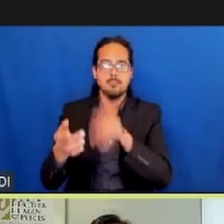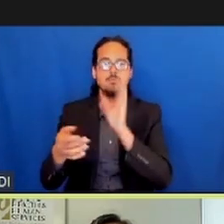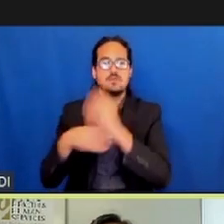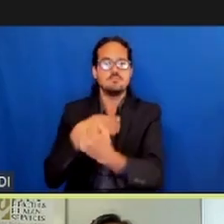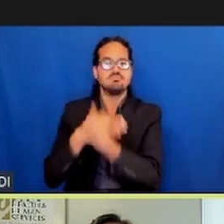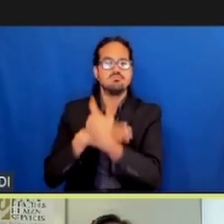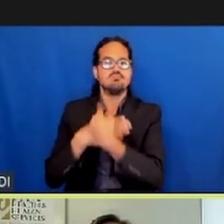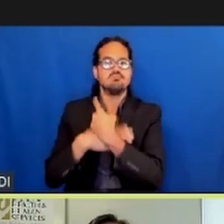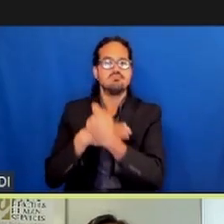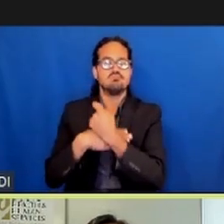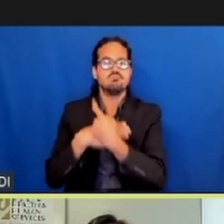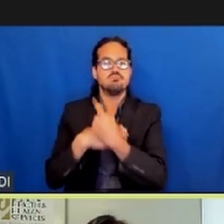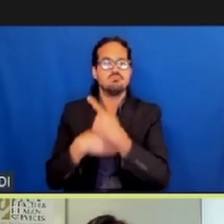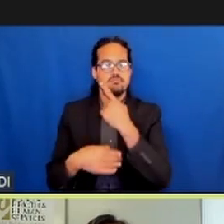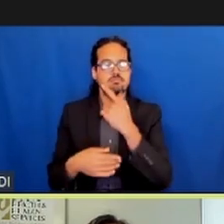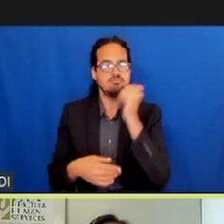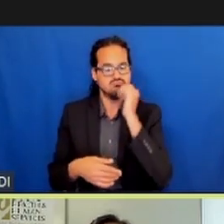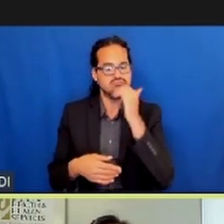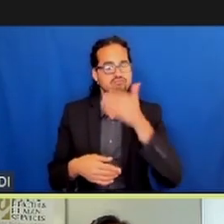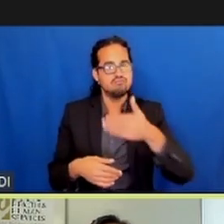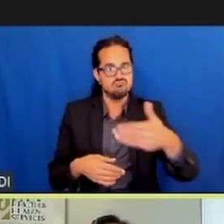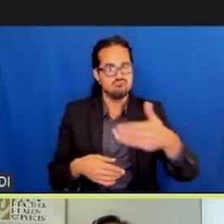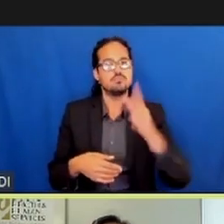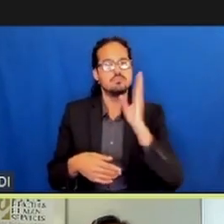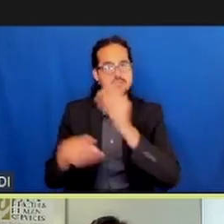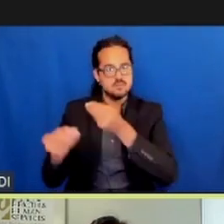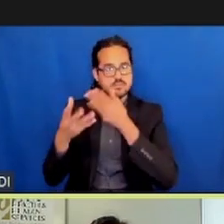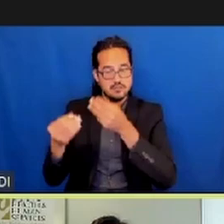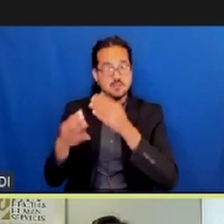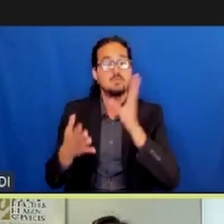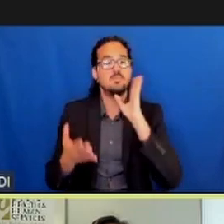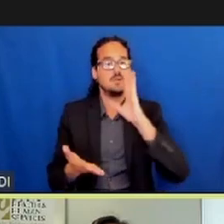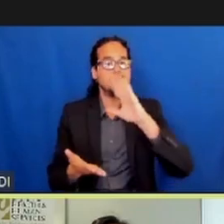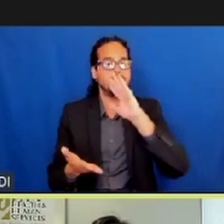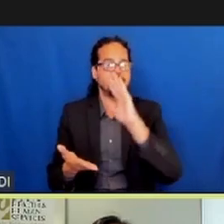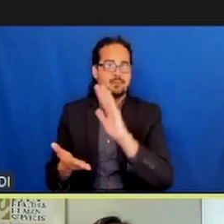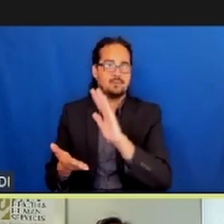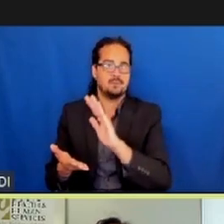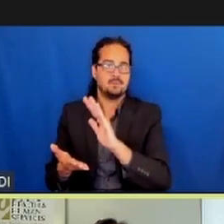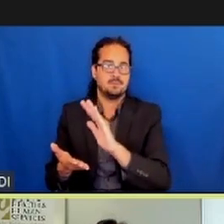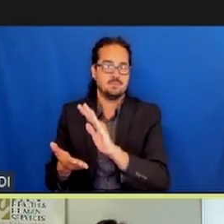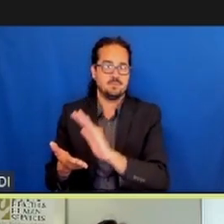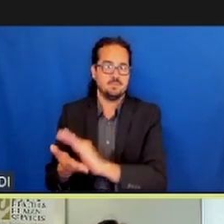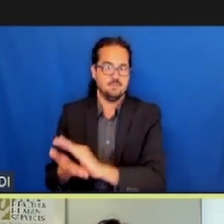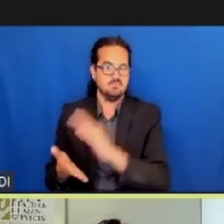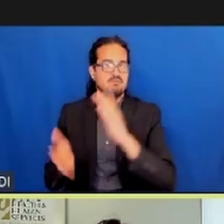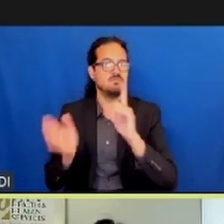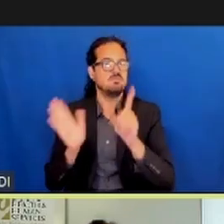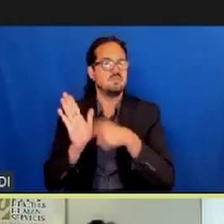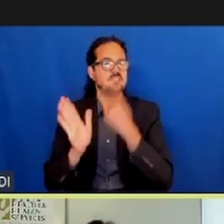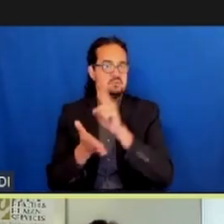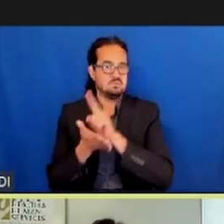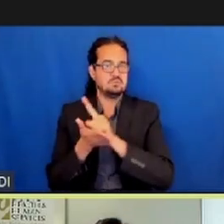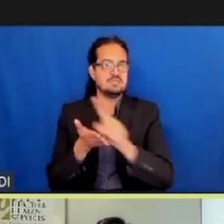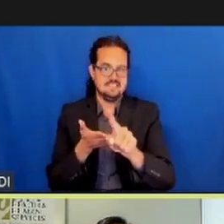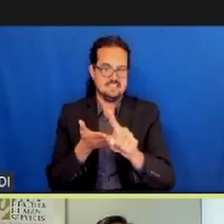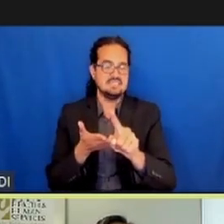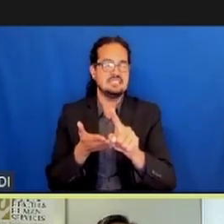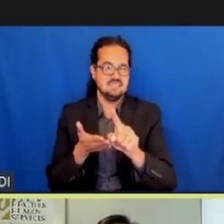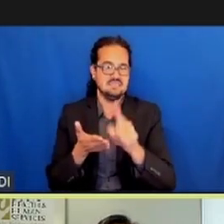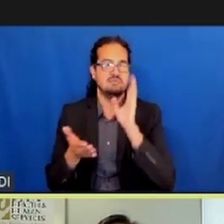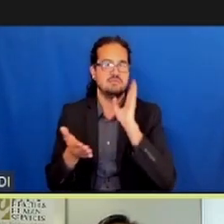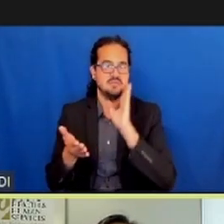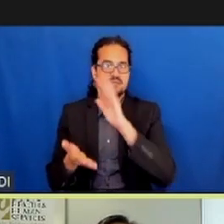weekly publication later this month in order to provide you with ongoing a high-level overview of the